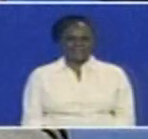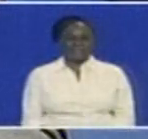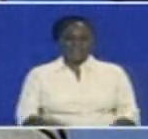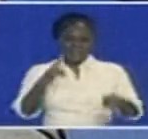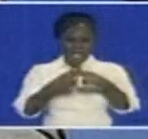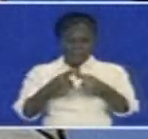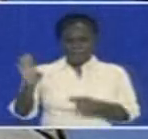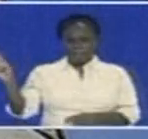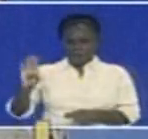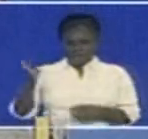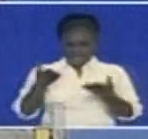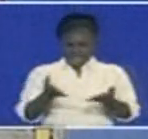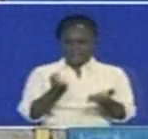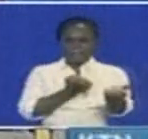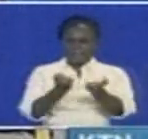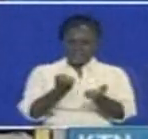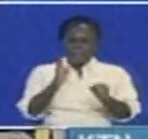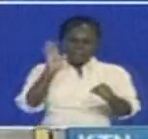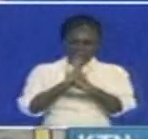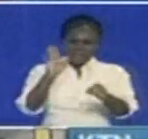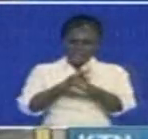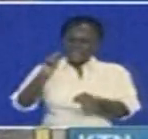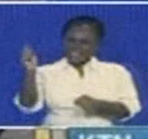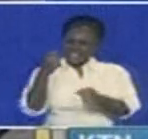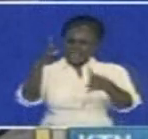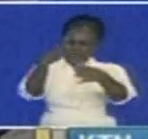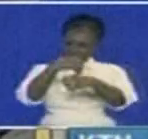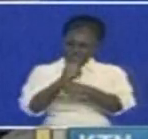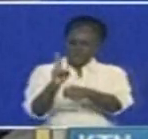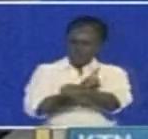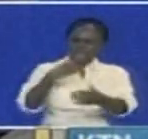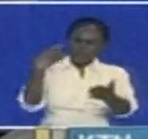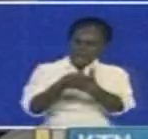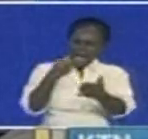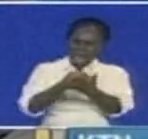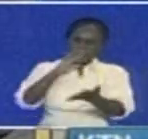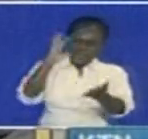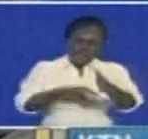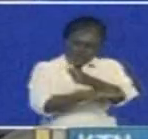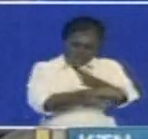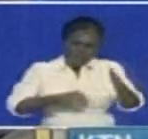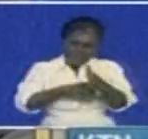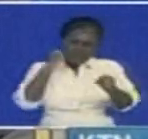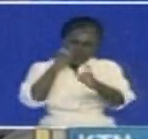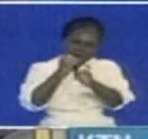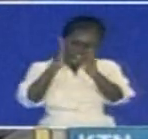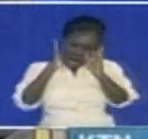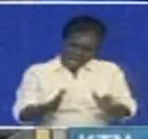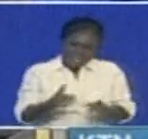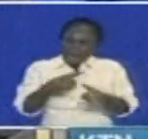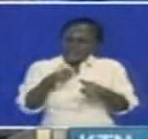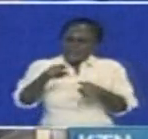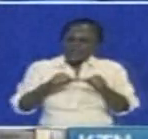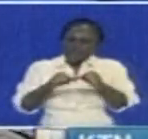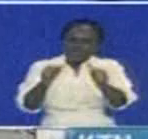My name is Bonnie Tunya. This is Business. Most Kenyan companies are spending huge resources poaching employees instead of retaining their own.